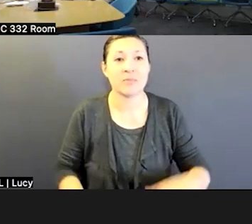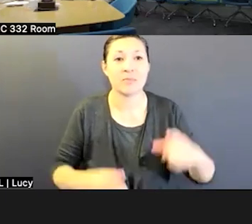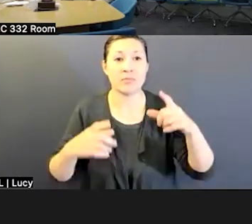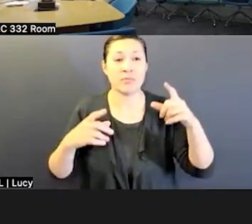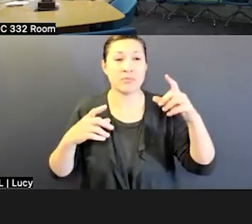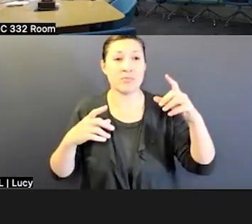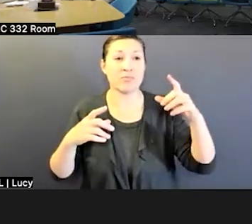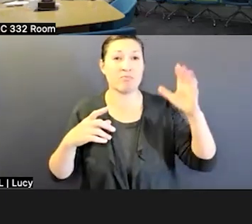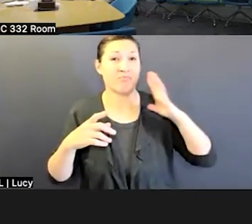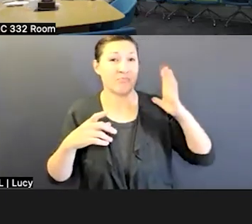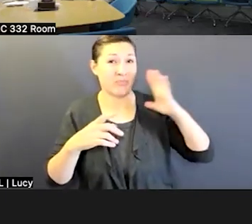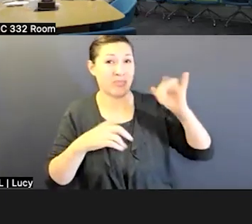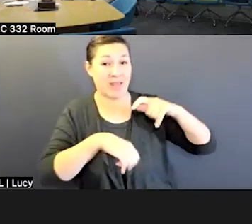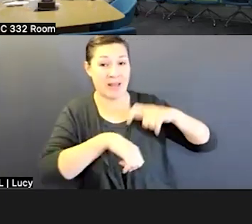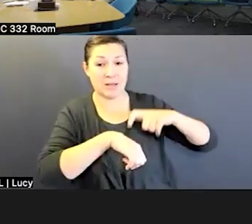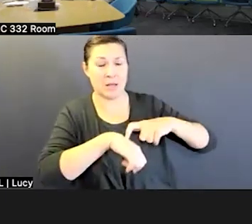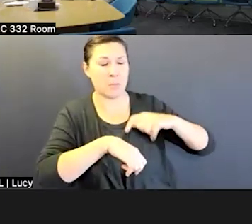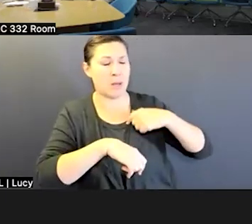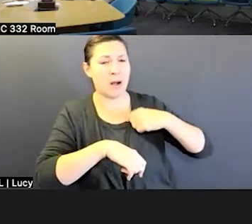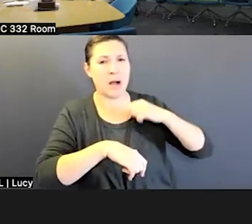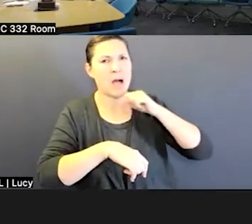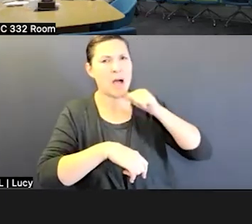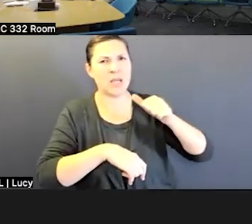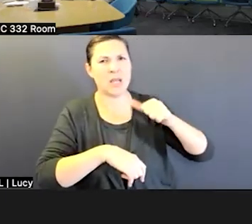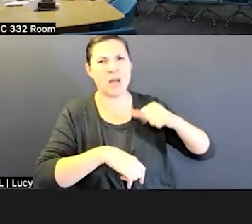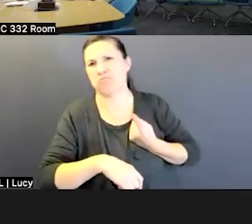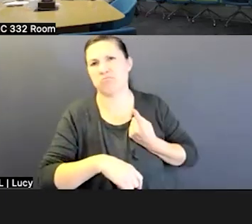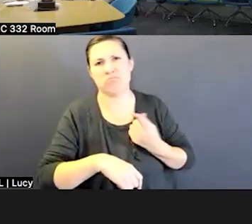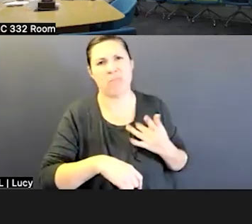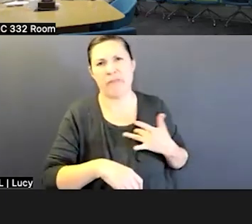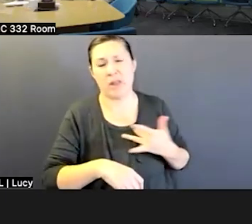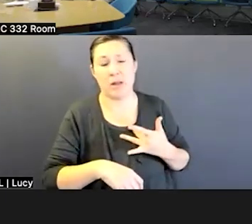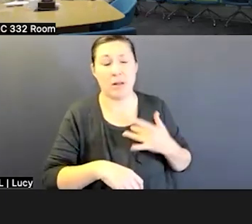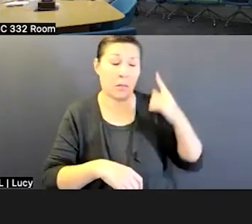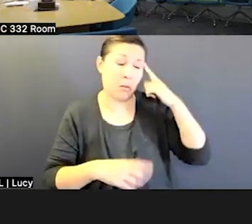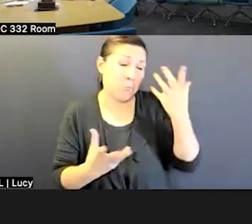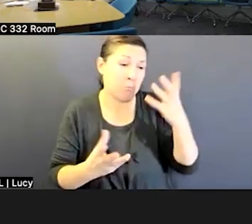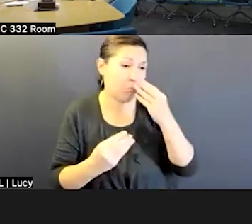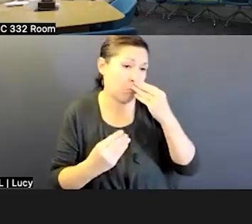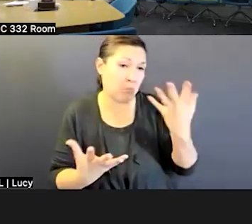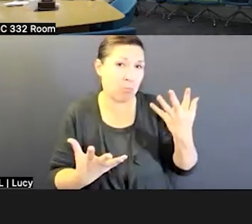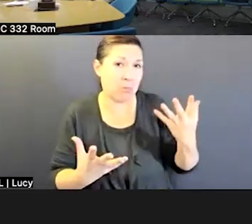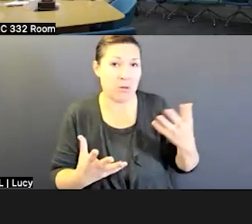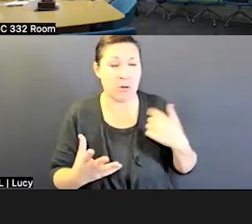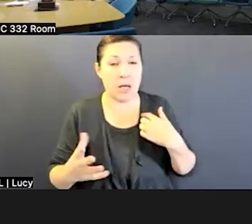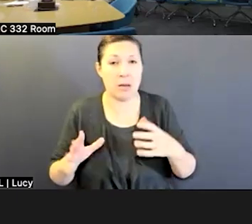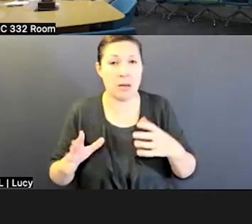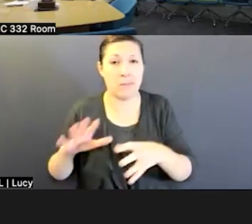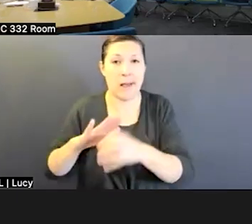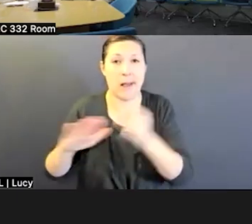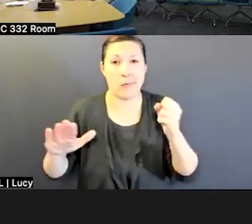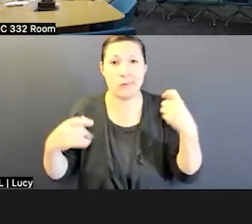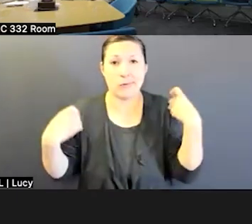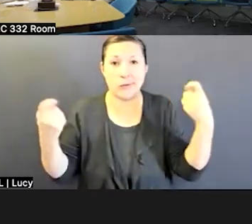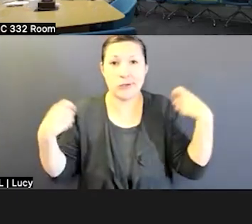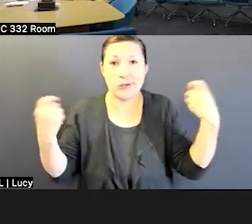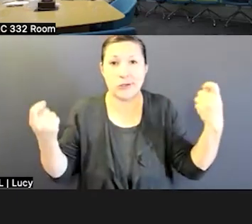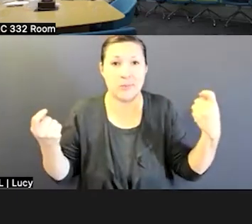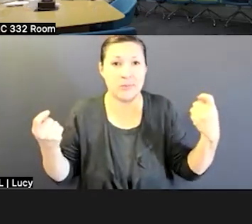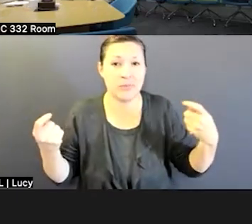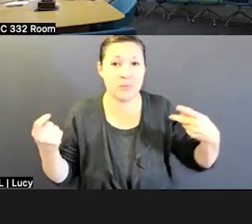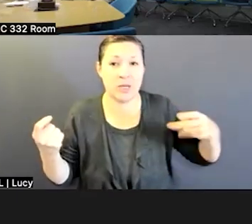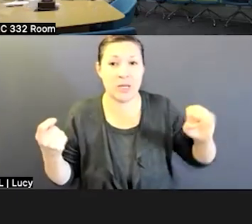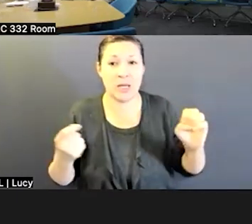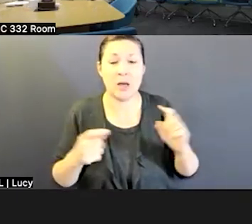it like to the heart, because I was like, you know what, I don't care. But like I knew they were like saying it to like intentionally